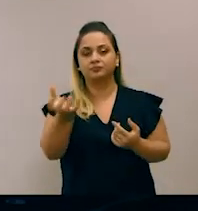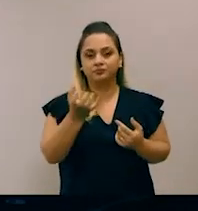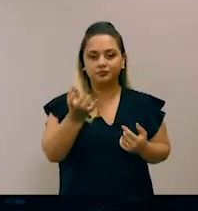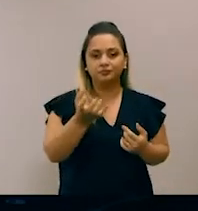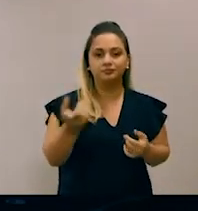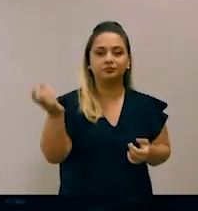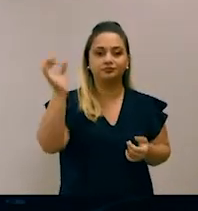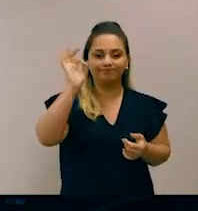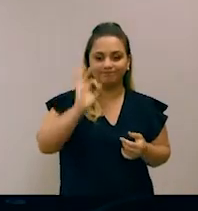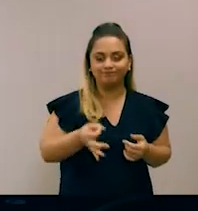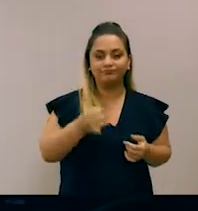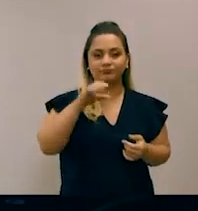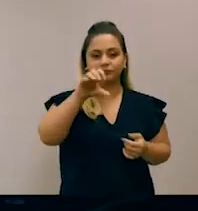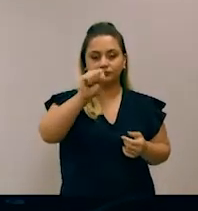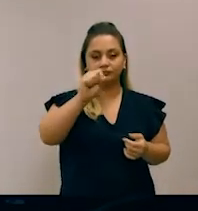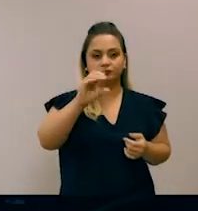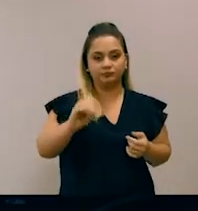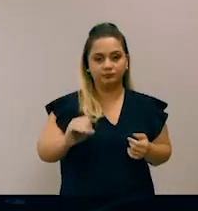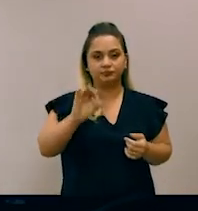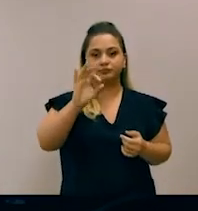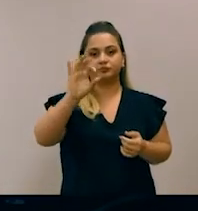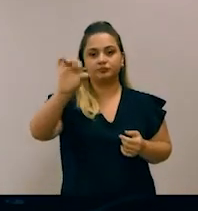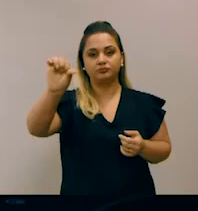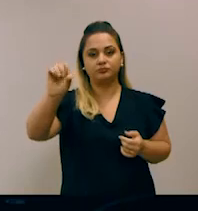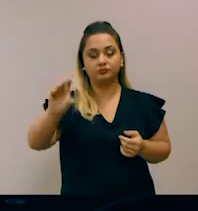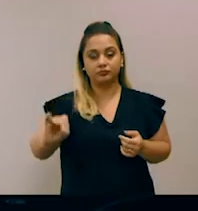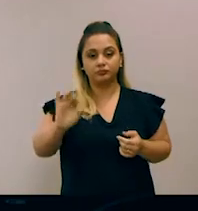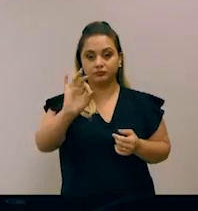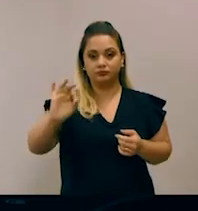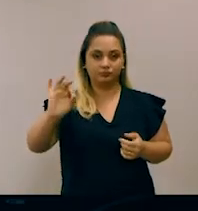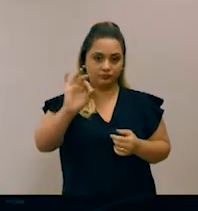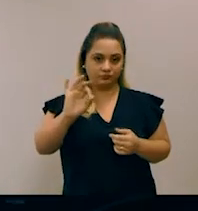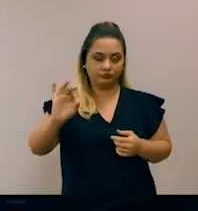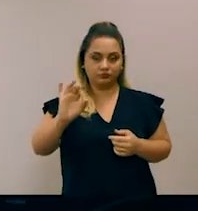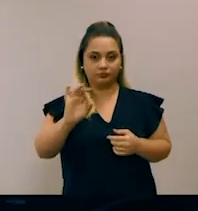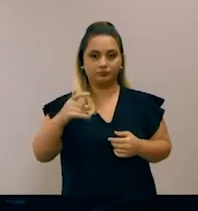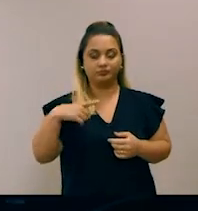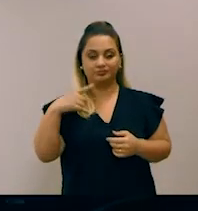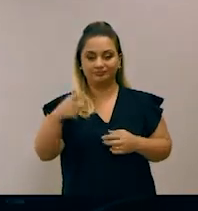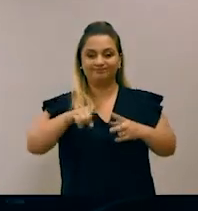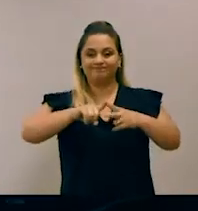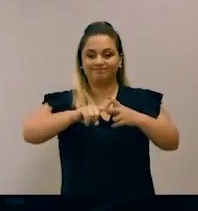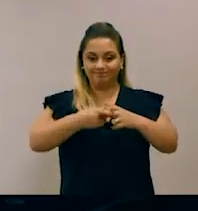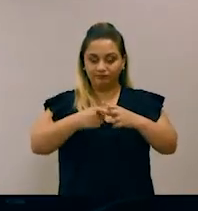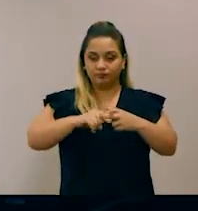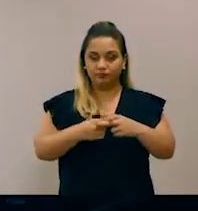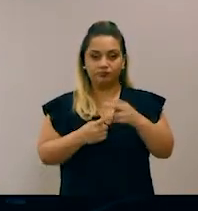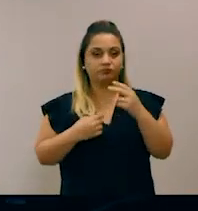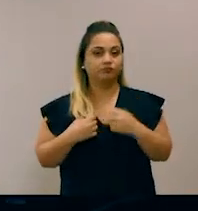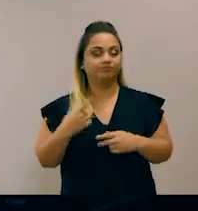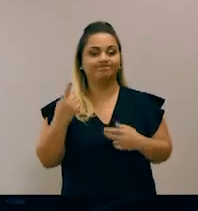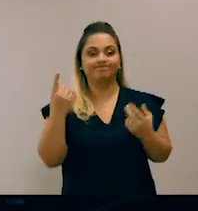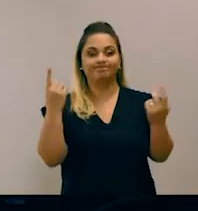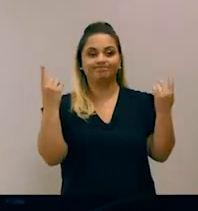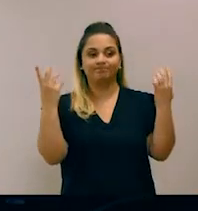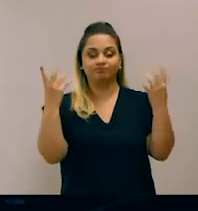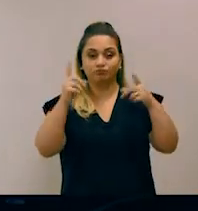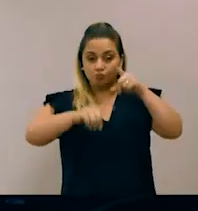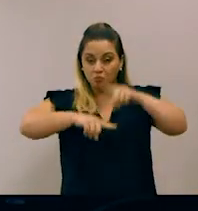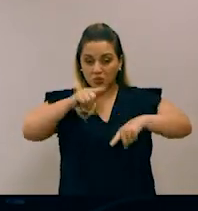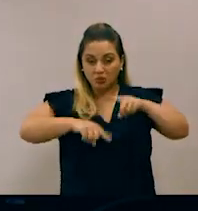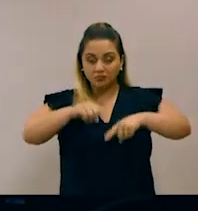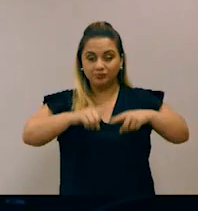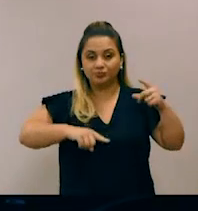understand that if we make 80 to 90% of the cases, this is an excellent